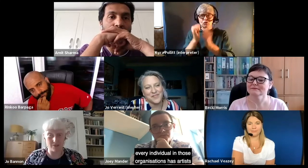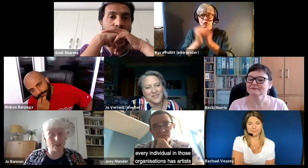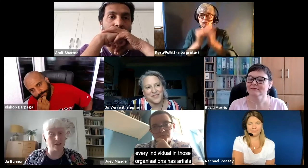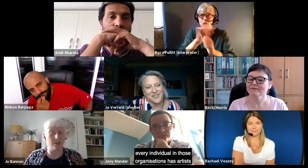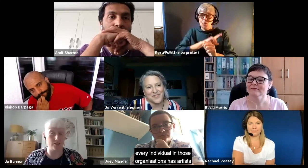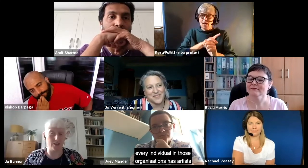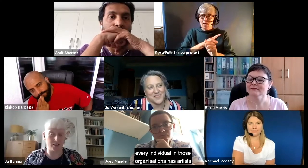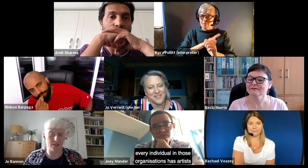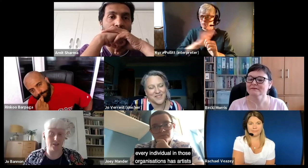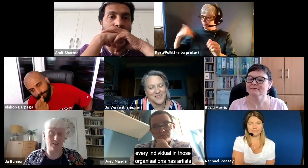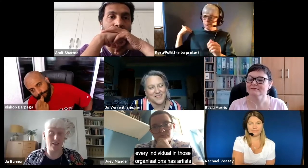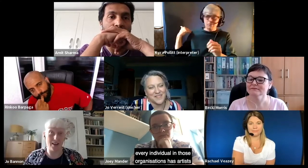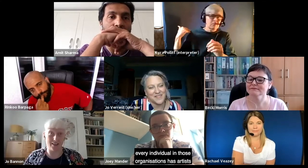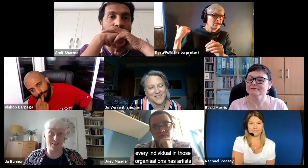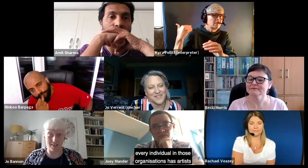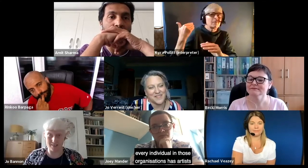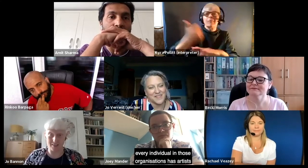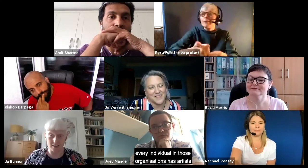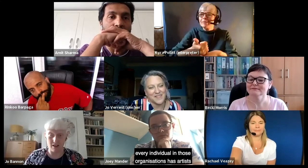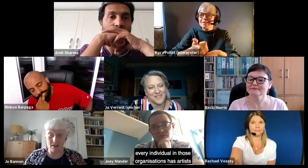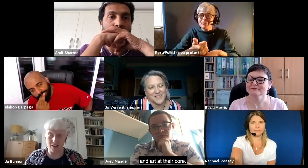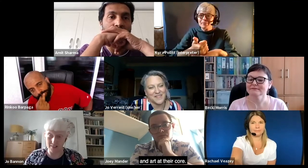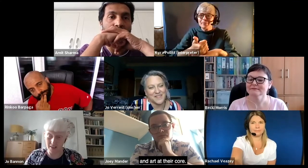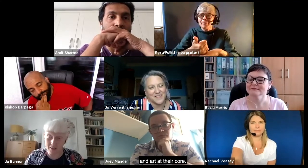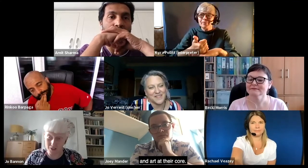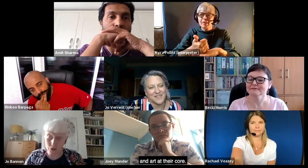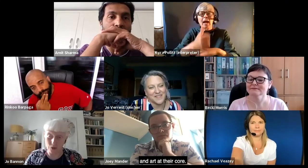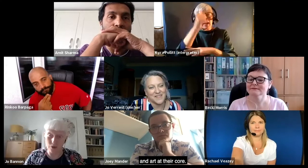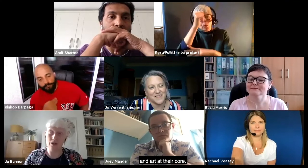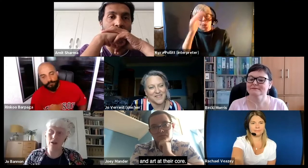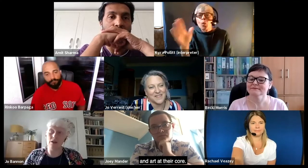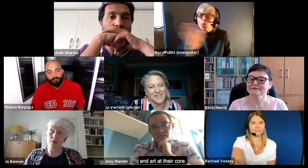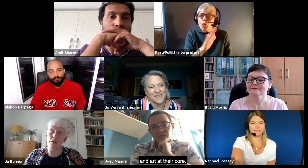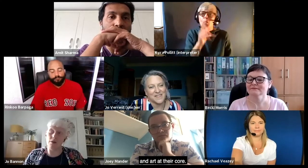every individual in those organisations has artists and art at their kind of core.